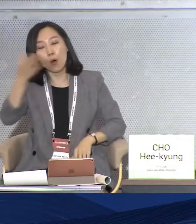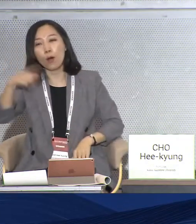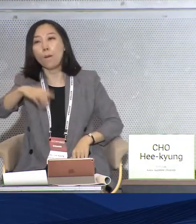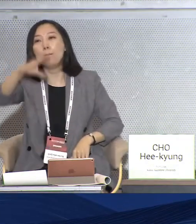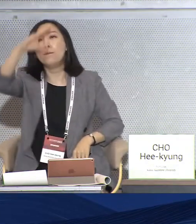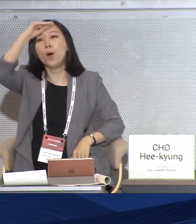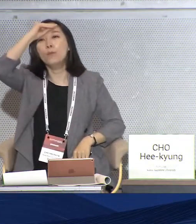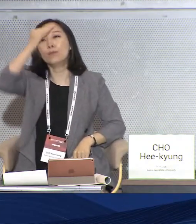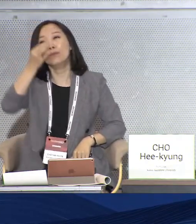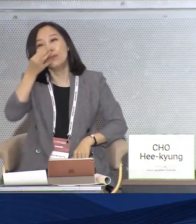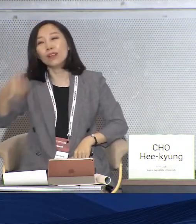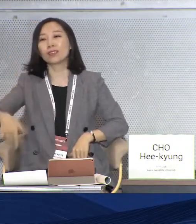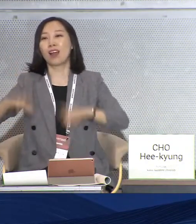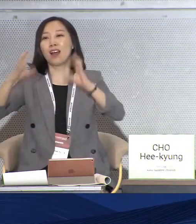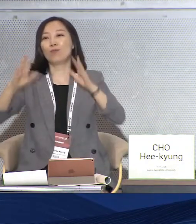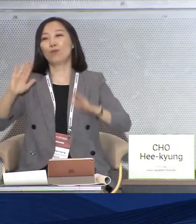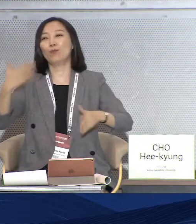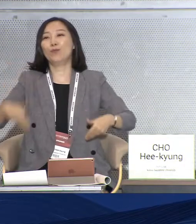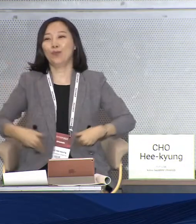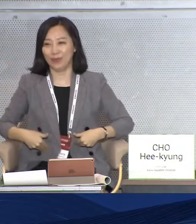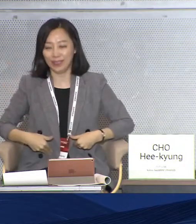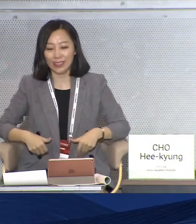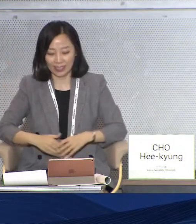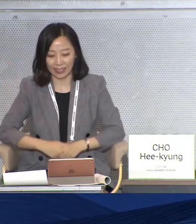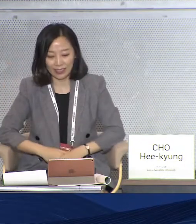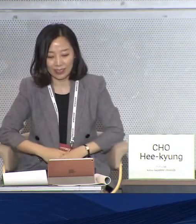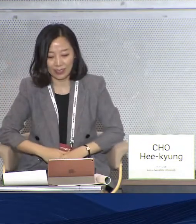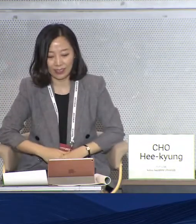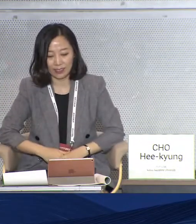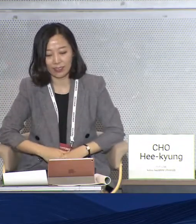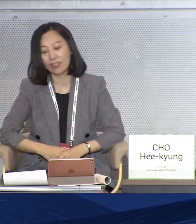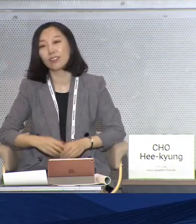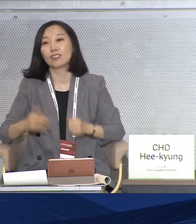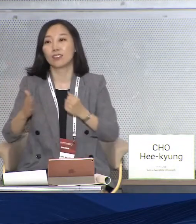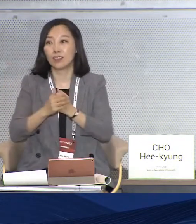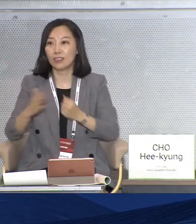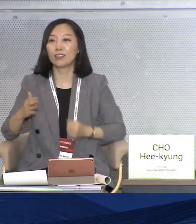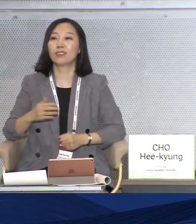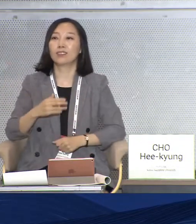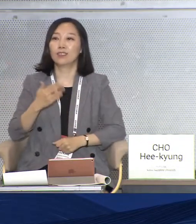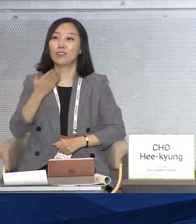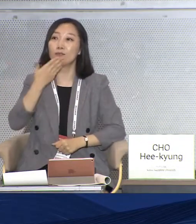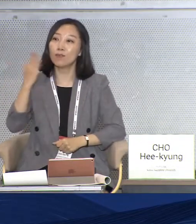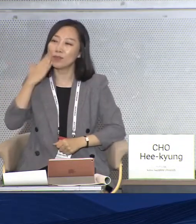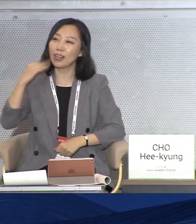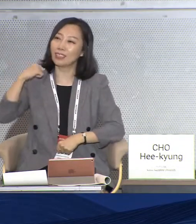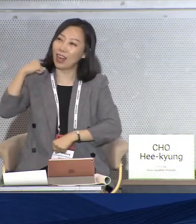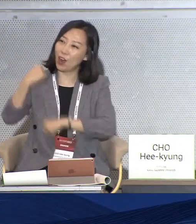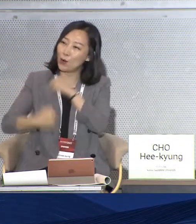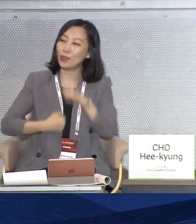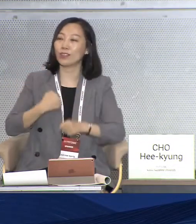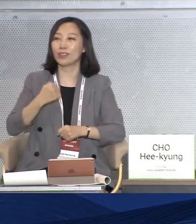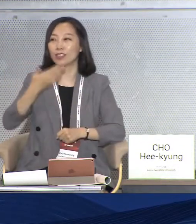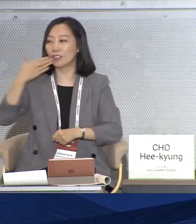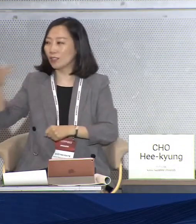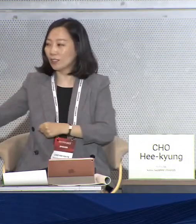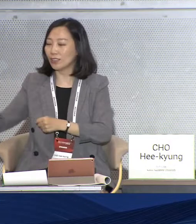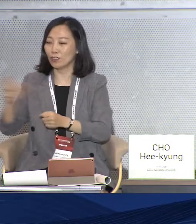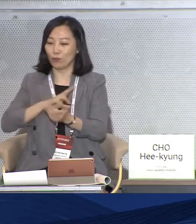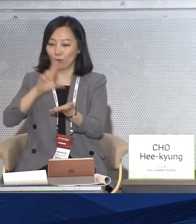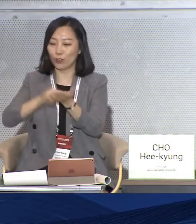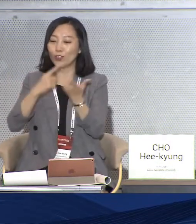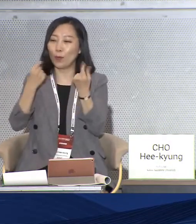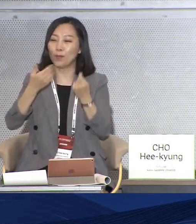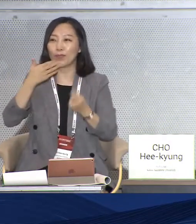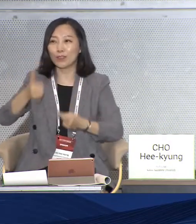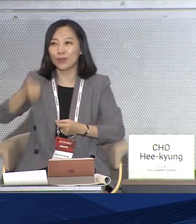qualitative and quantitative growth and go beyond Asia and go globally, and I truly believe that Korea can do that